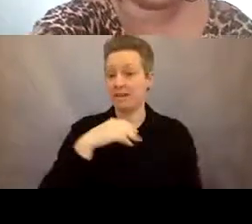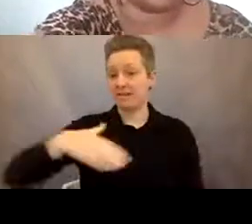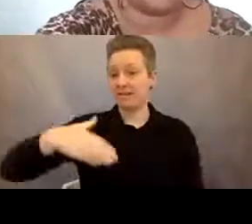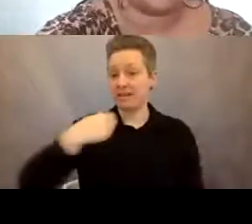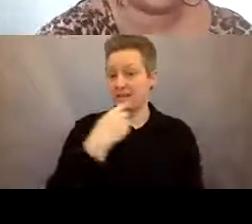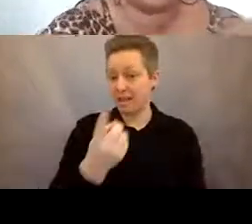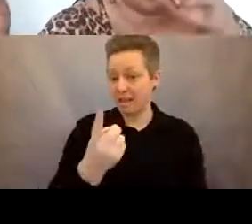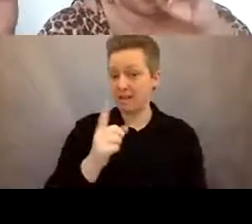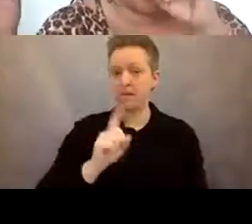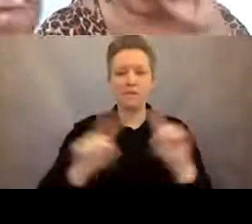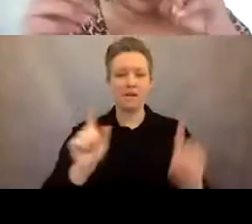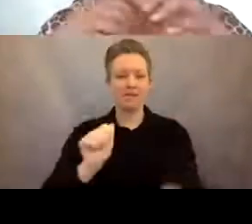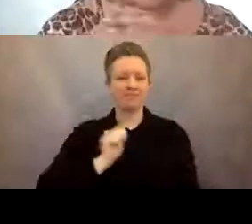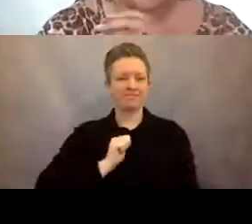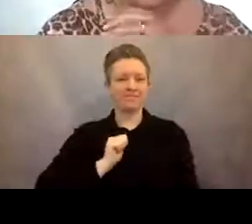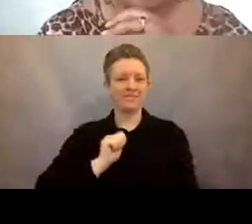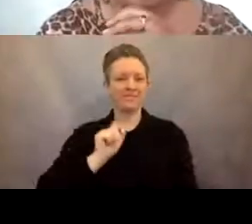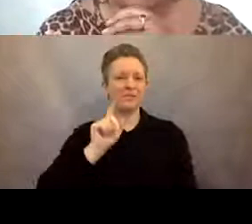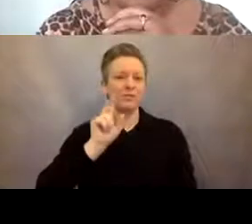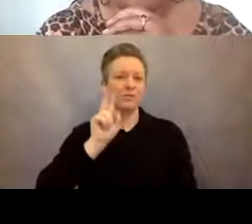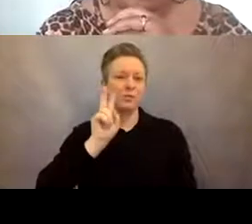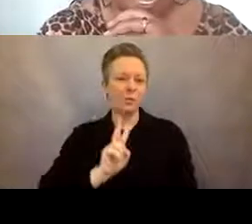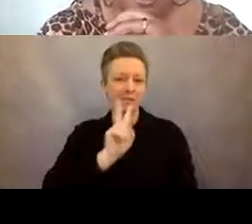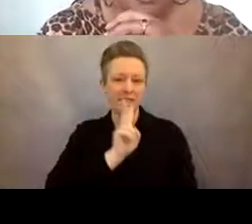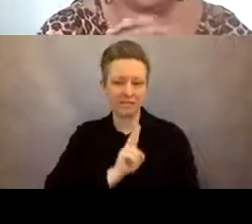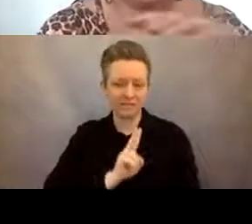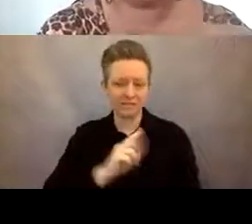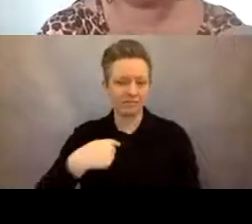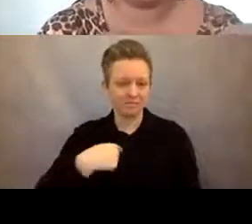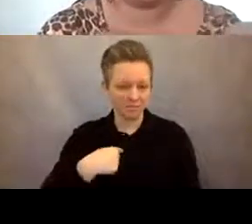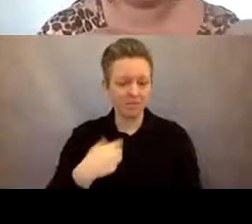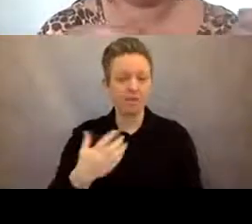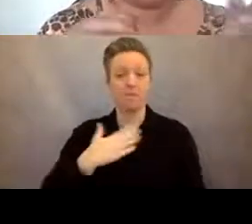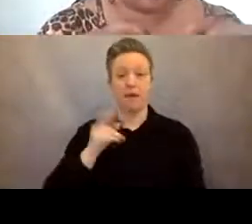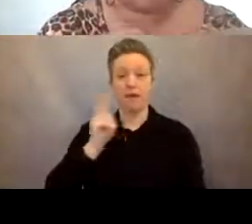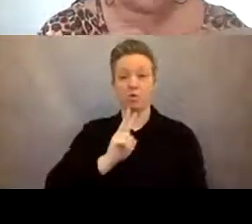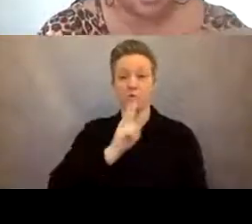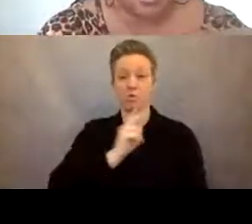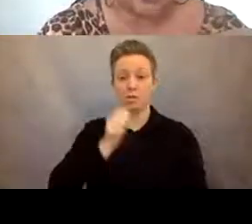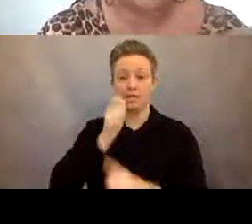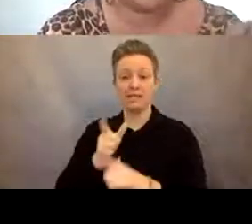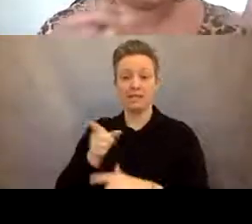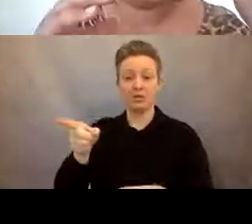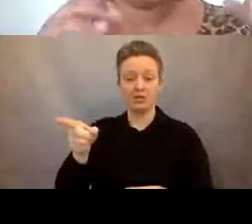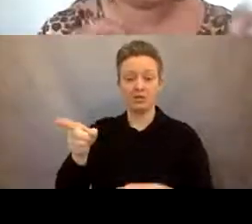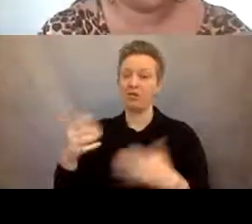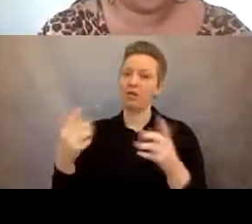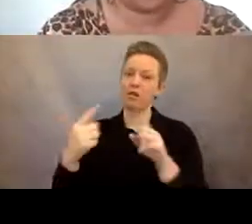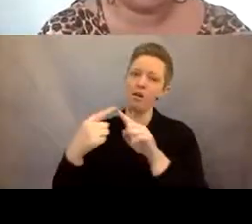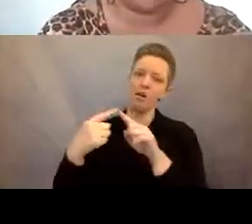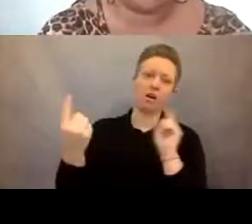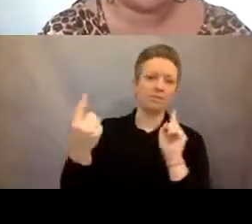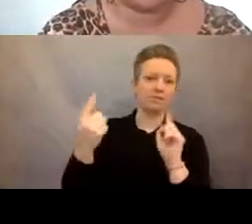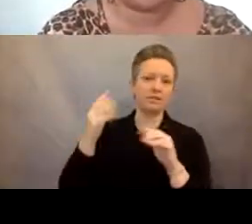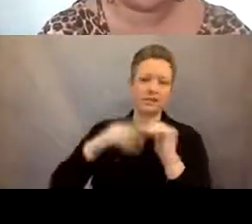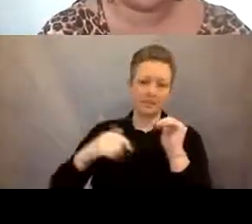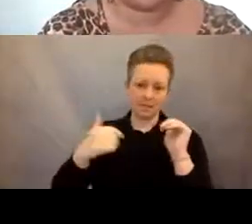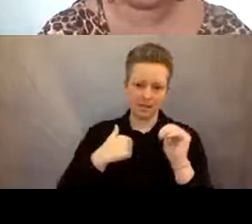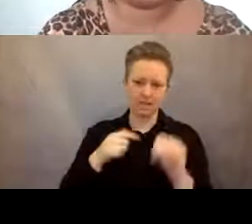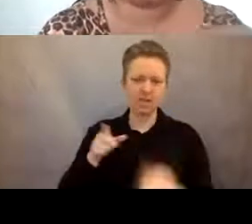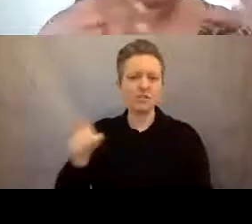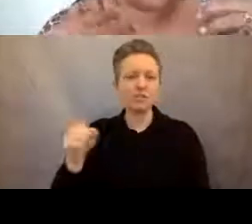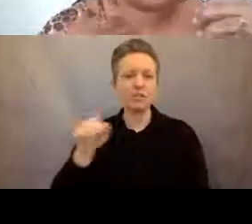sister is the exact opposite of me. She is very petite. She's shorter than